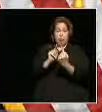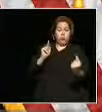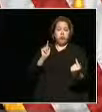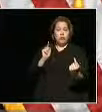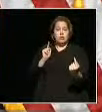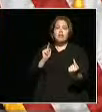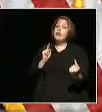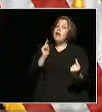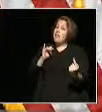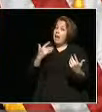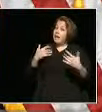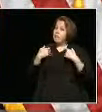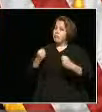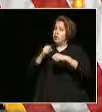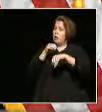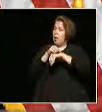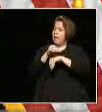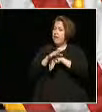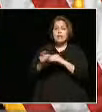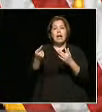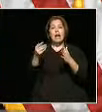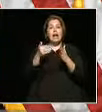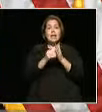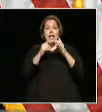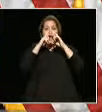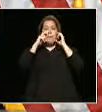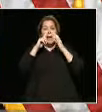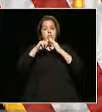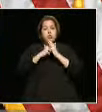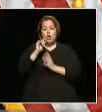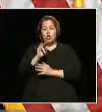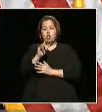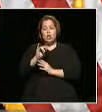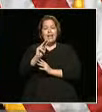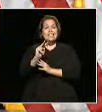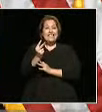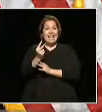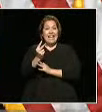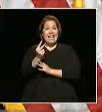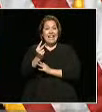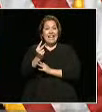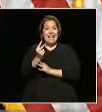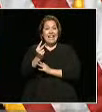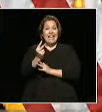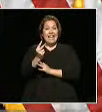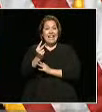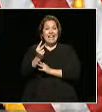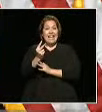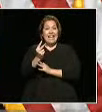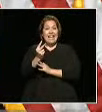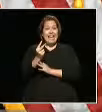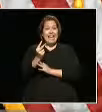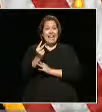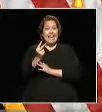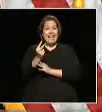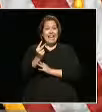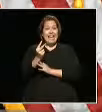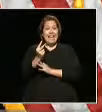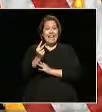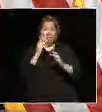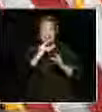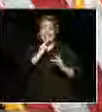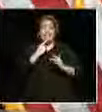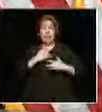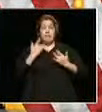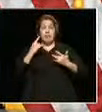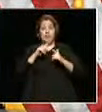likely has a large effect because, again, that mask mandate went in July 2nd, and a few weeks after that, when we see a significant event, we started to head in the